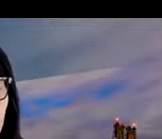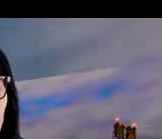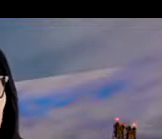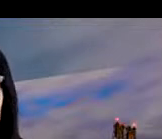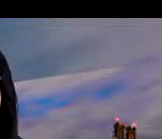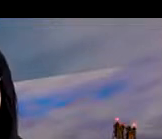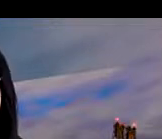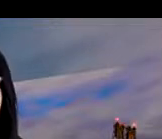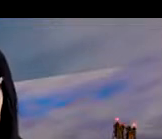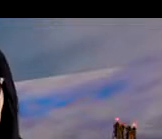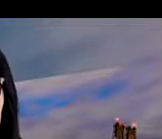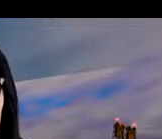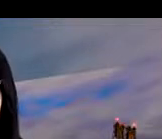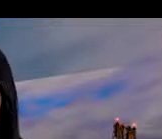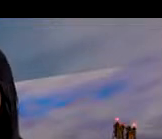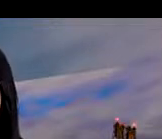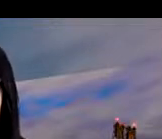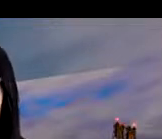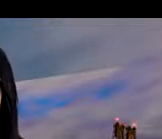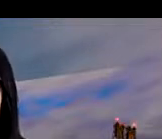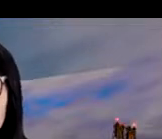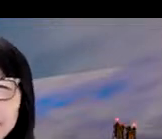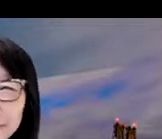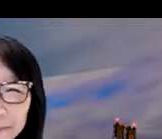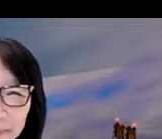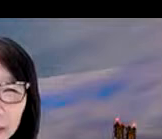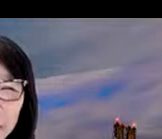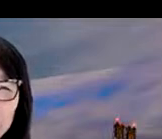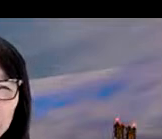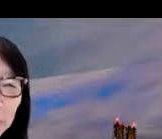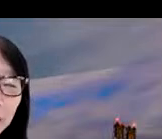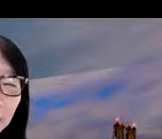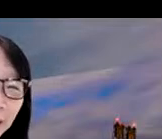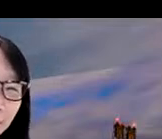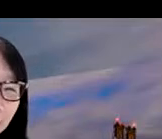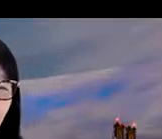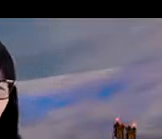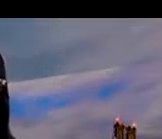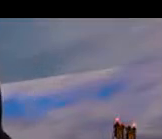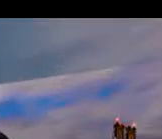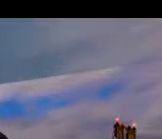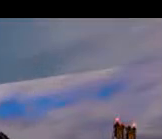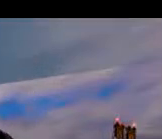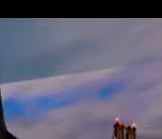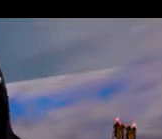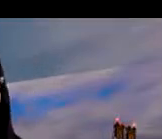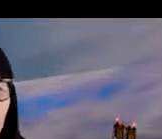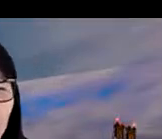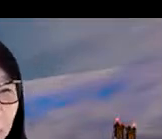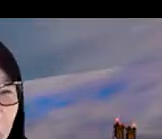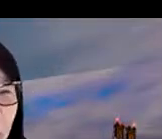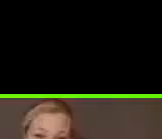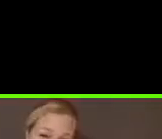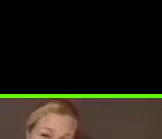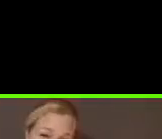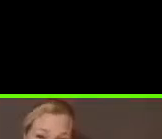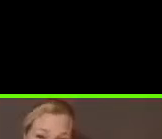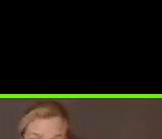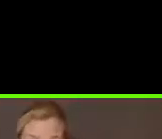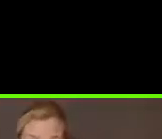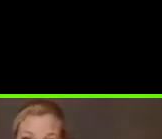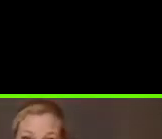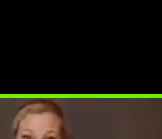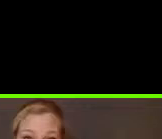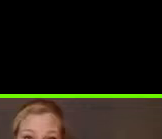All right, everybody, break is over. Hope you had a nice stretch. And we're going to hand it